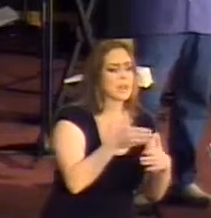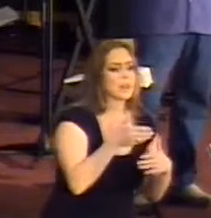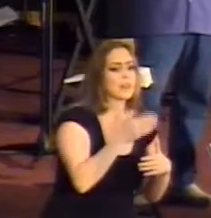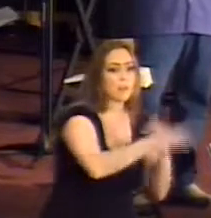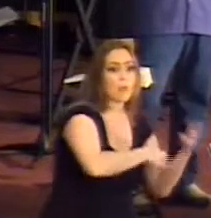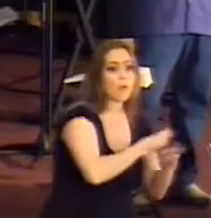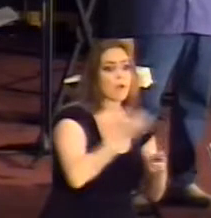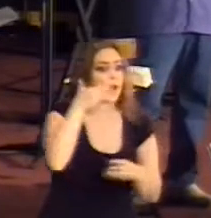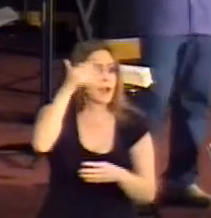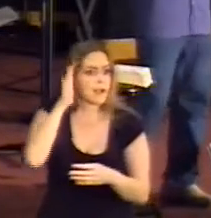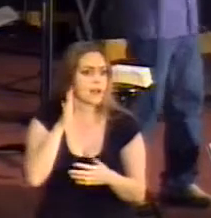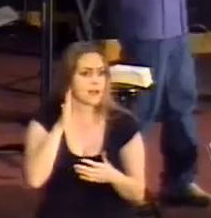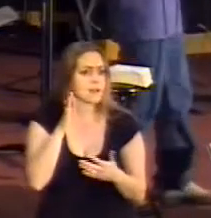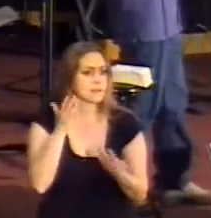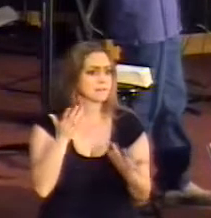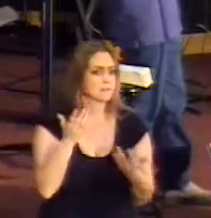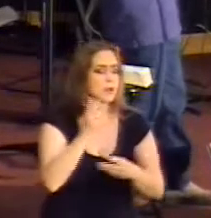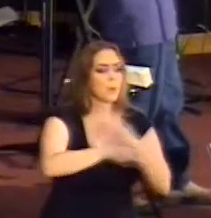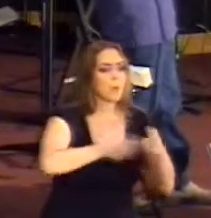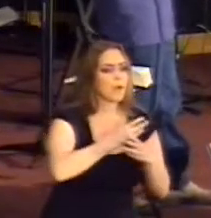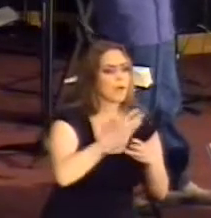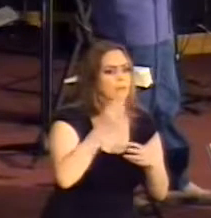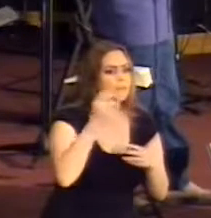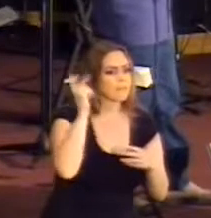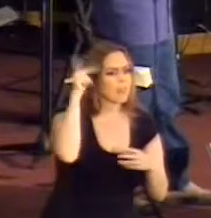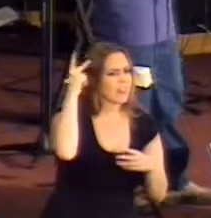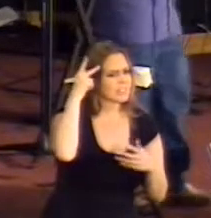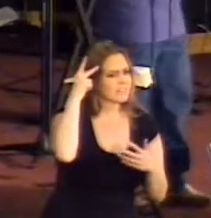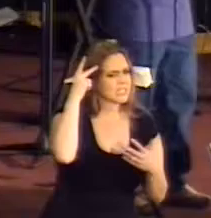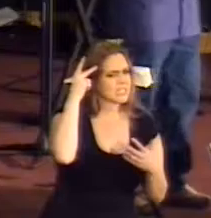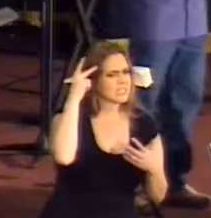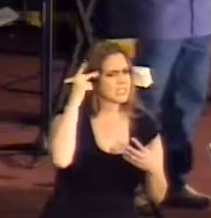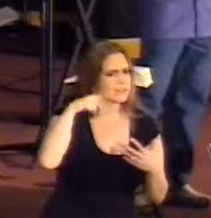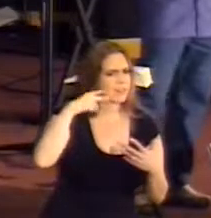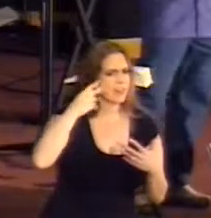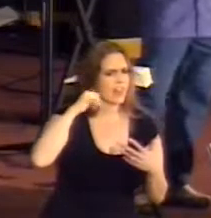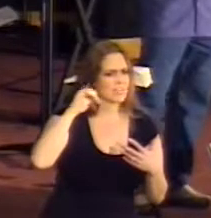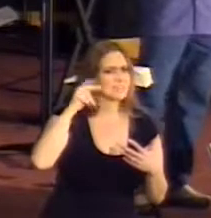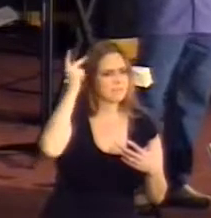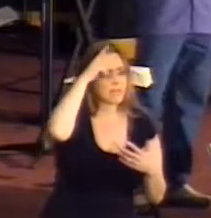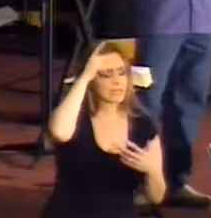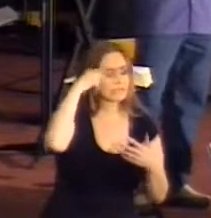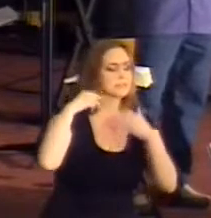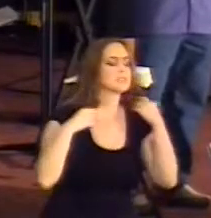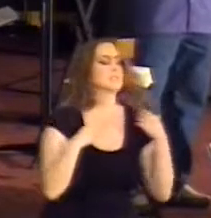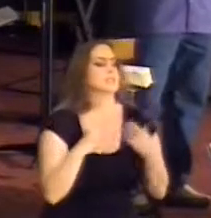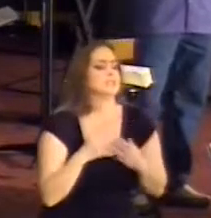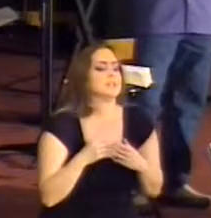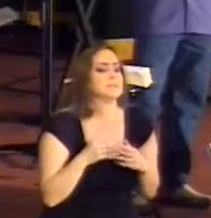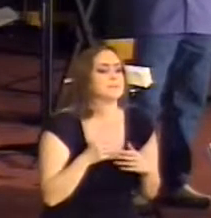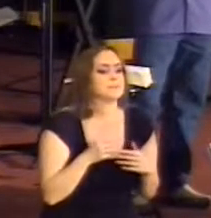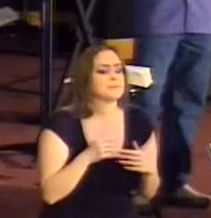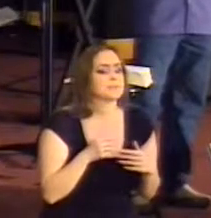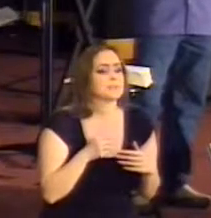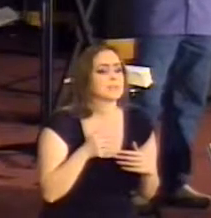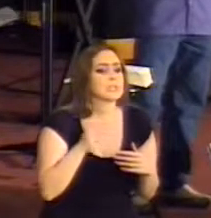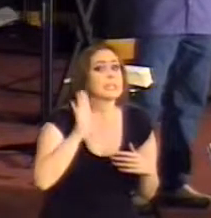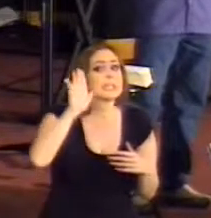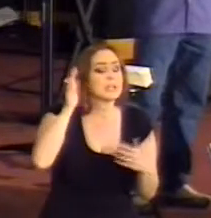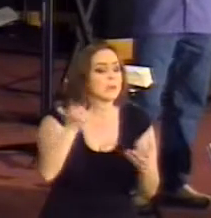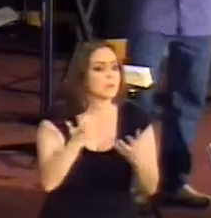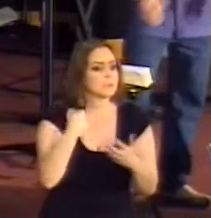philosophy of the time. World philosophy today is pulling on us, isn't it? And he saw this struggle, and so he wants us to understand the